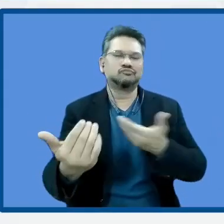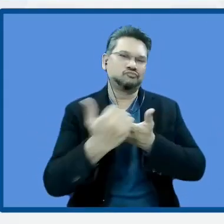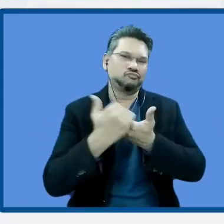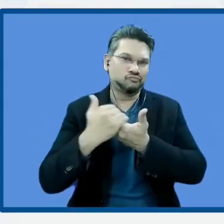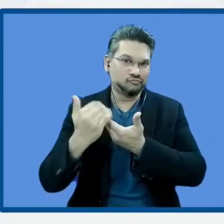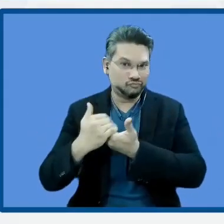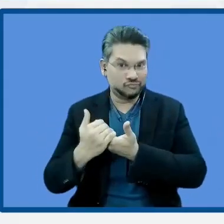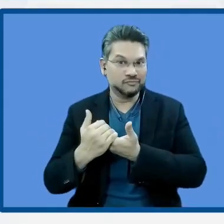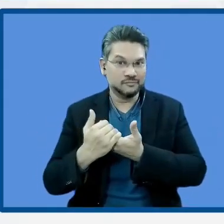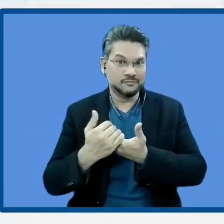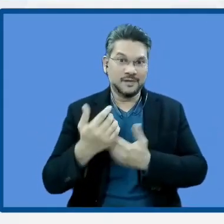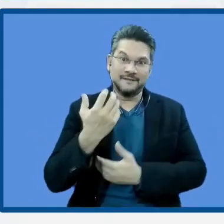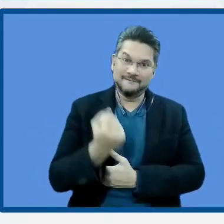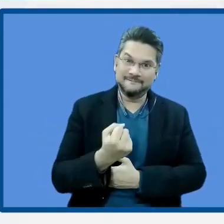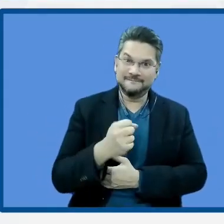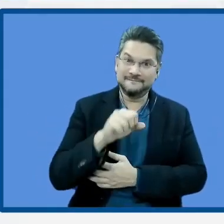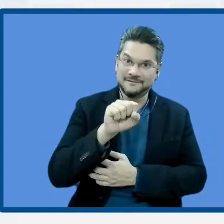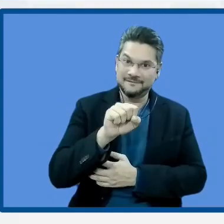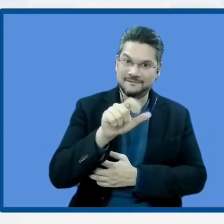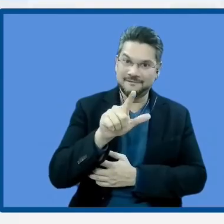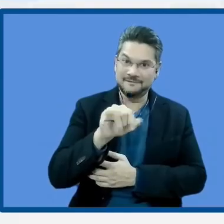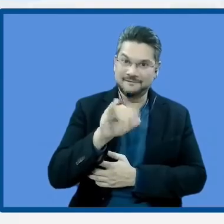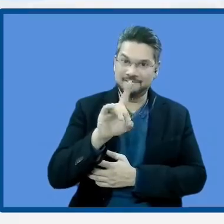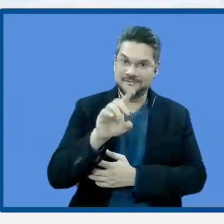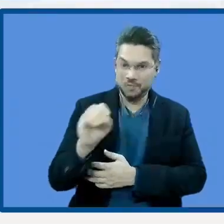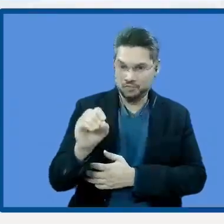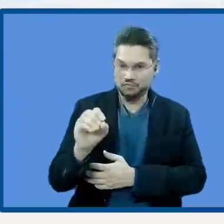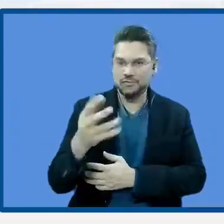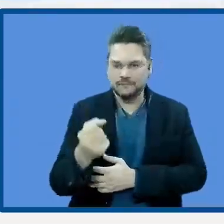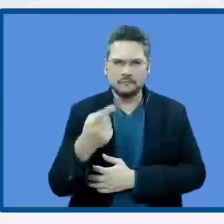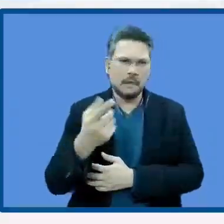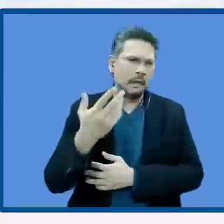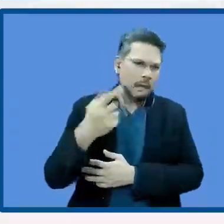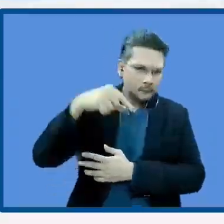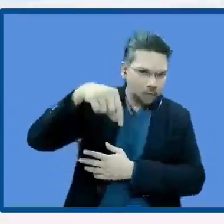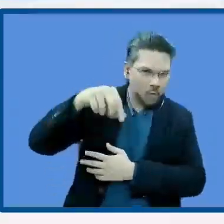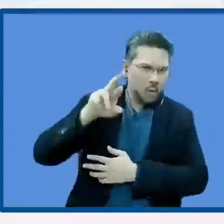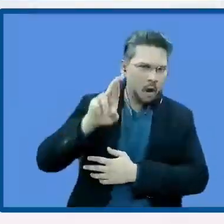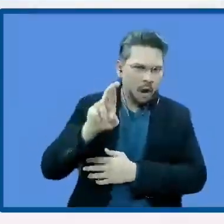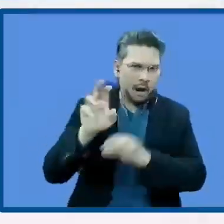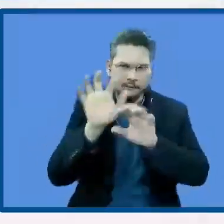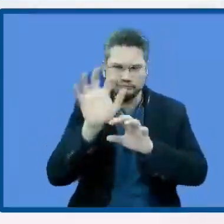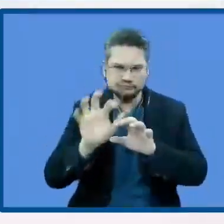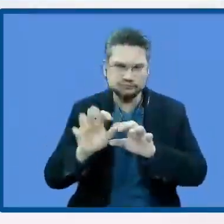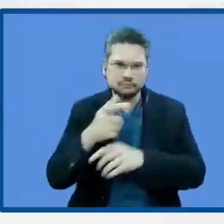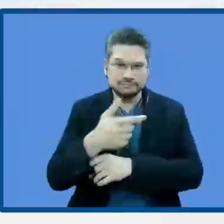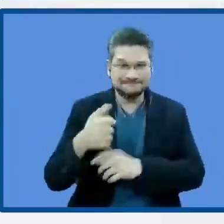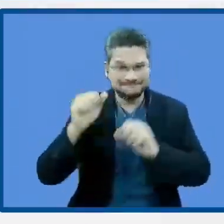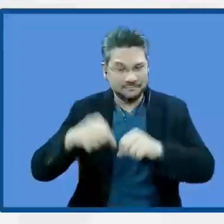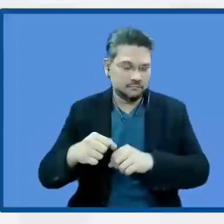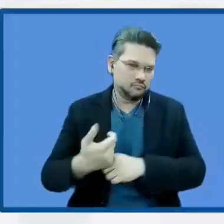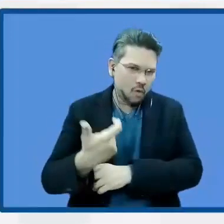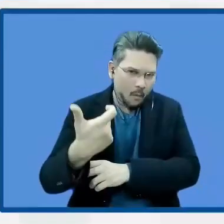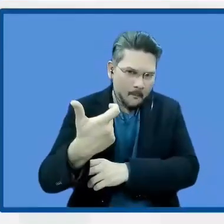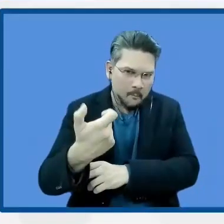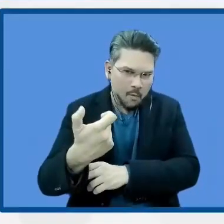a QR code that you can scan and start adding your comments or answering